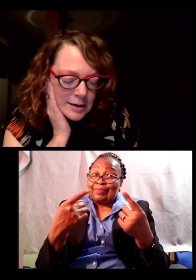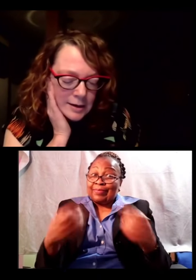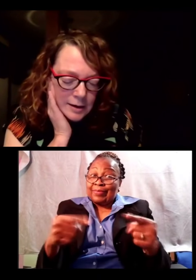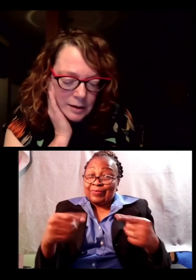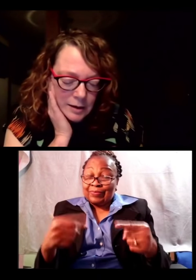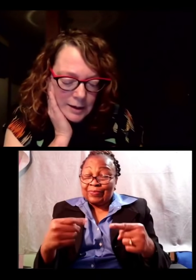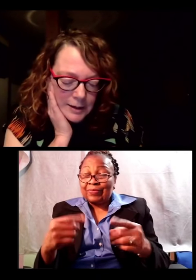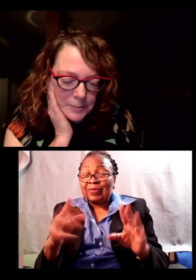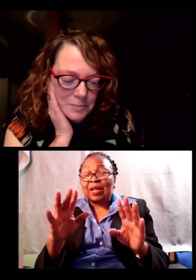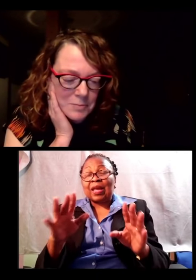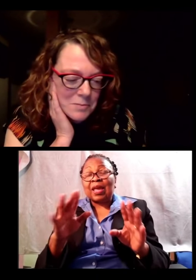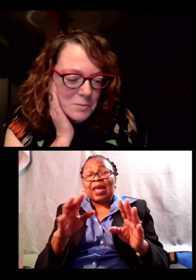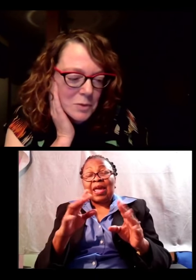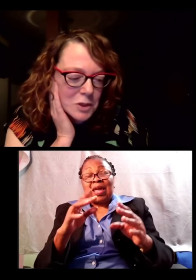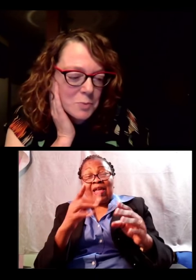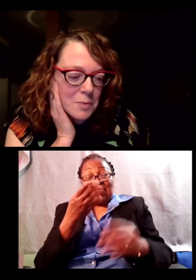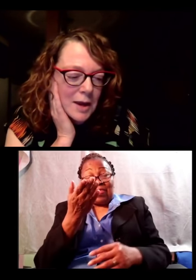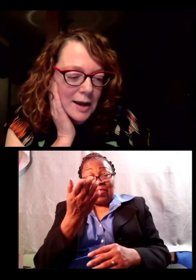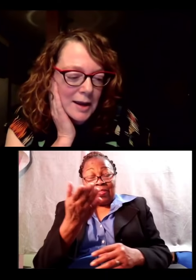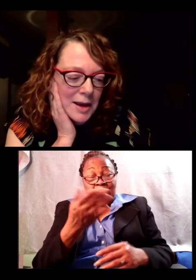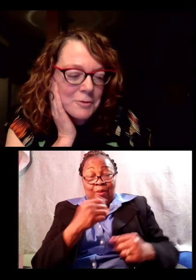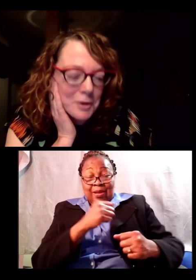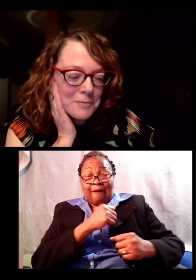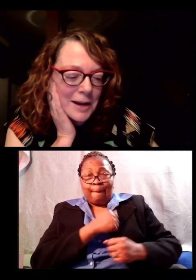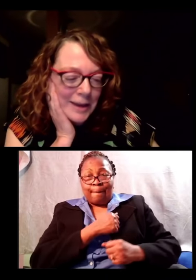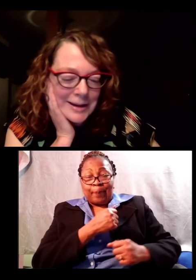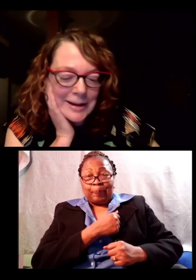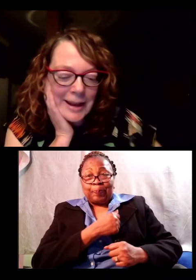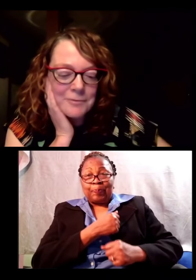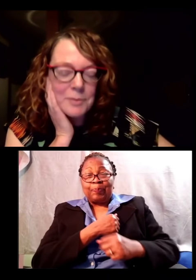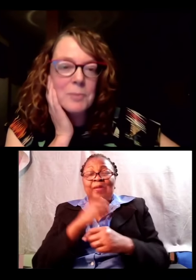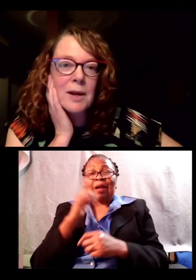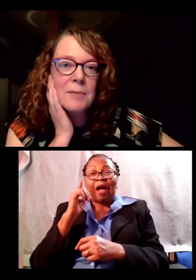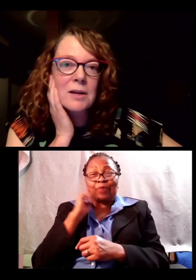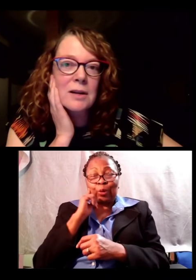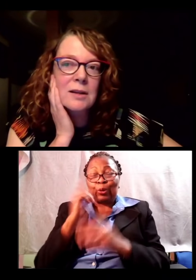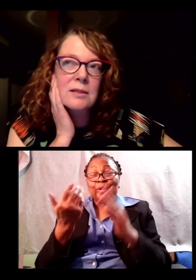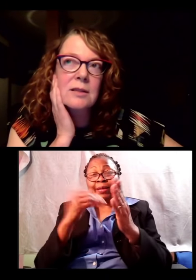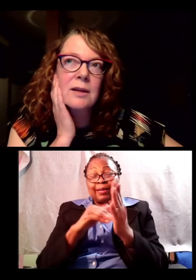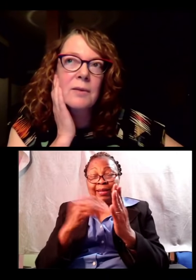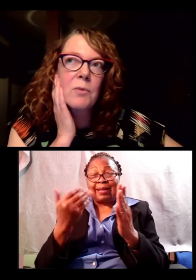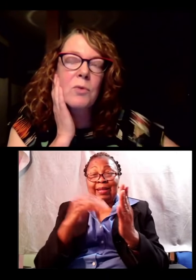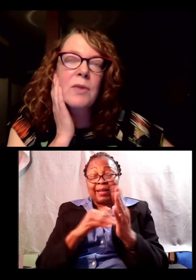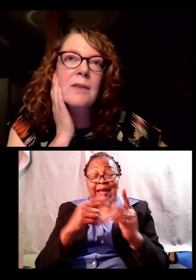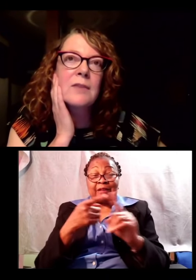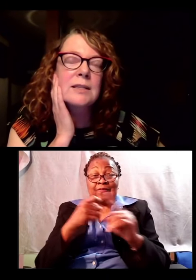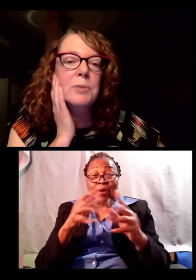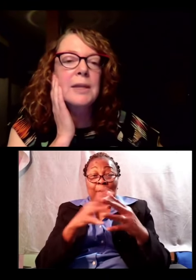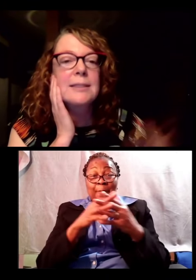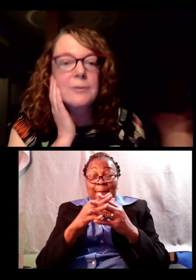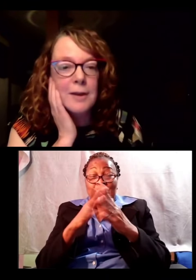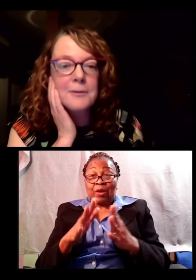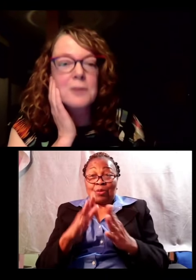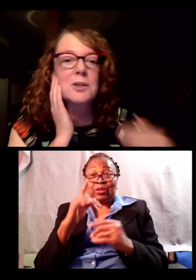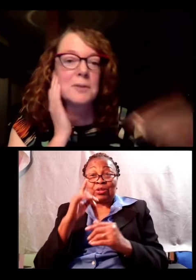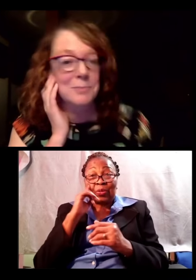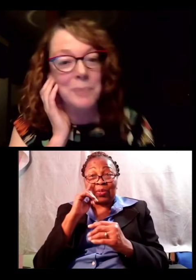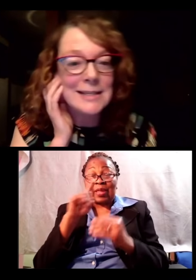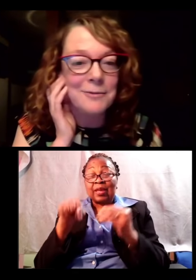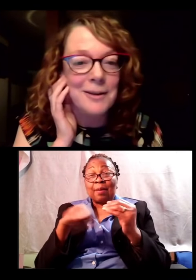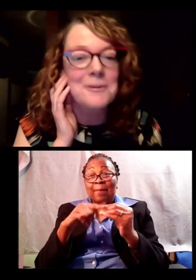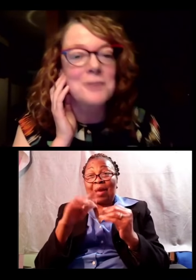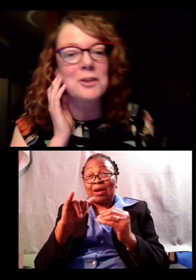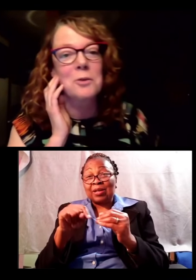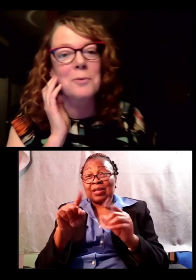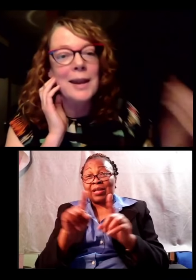In Canada, which I've heard again and again from Americans who think of it as a place of refuge. It's a